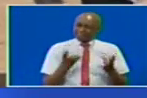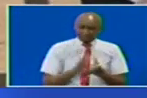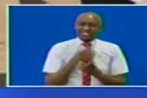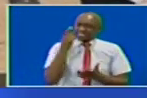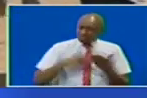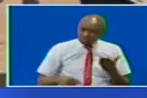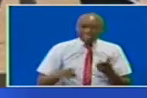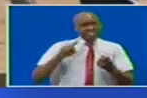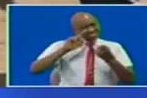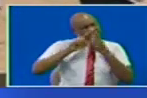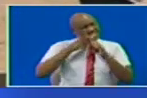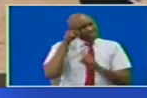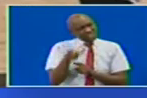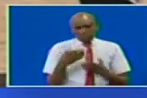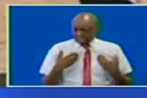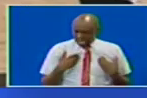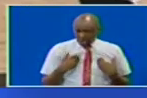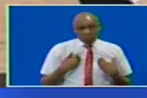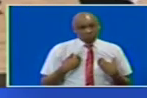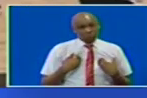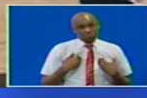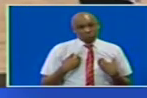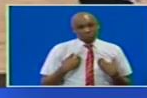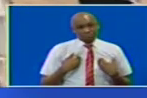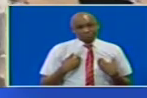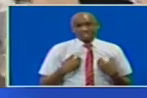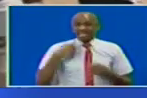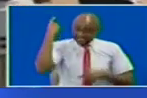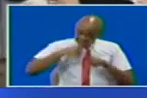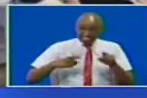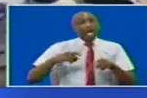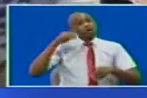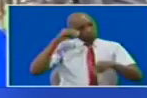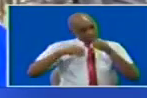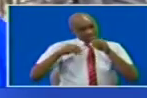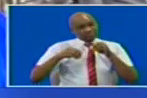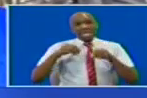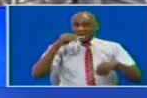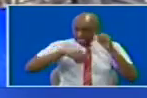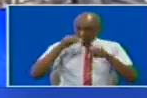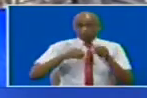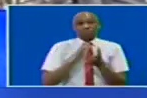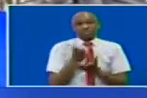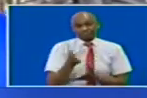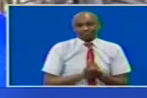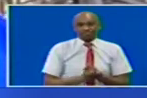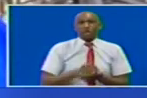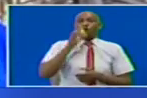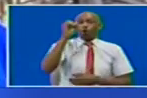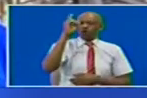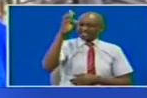that the subject will certainly make a huge campaign agenda in the run-up to next year's general elections. ODM party,